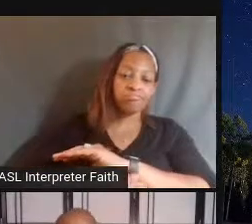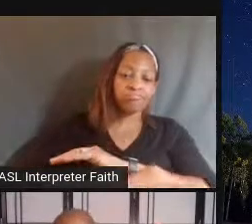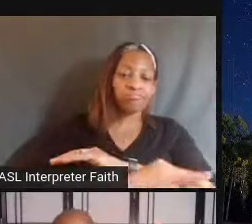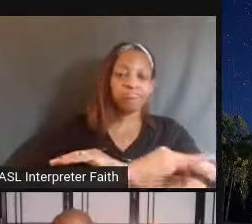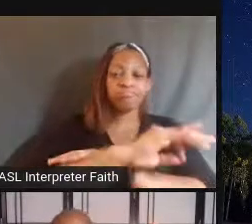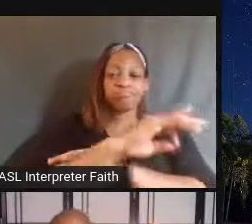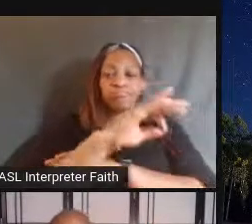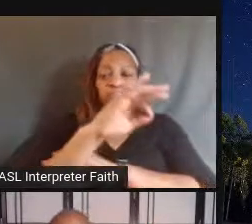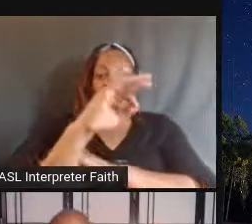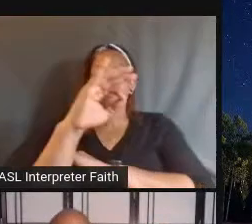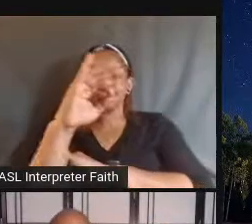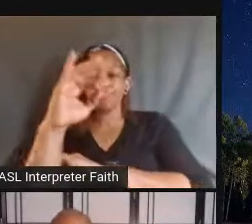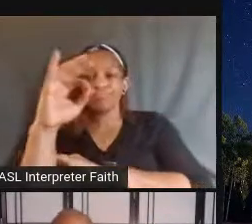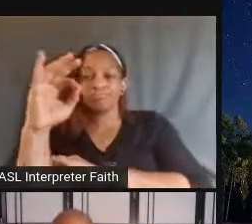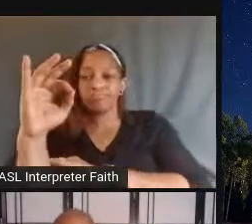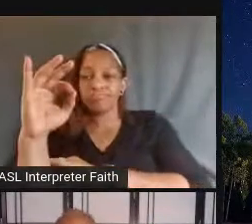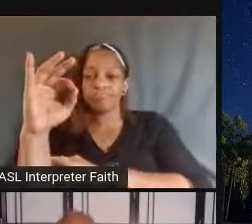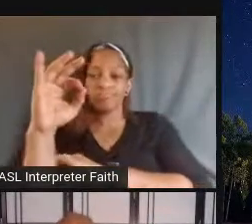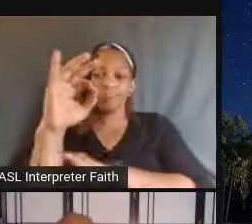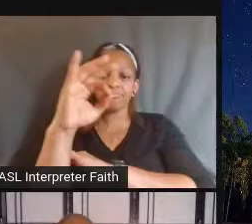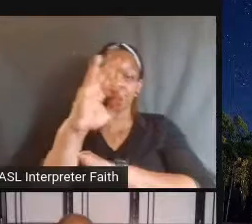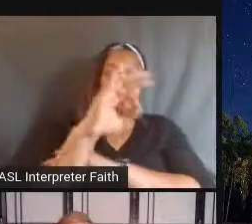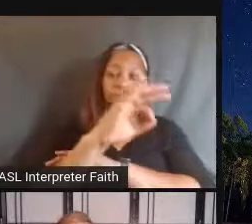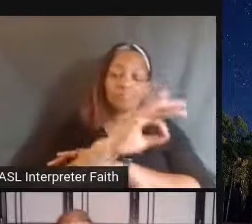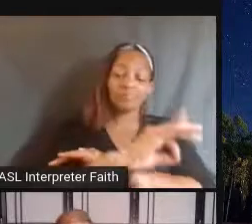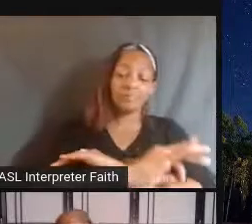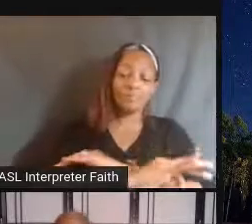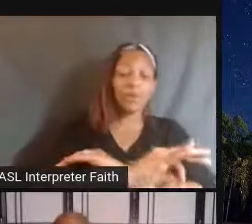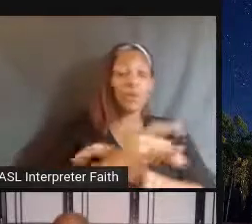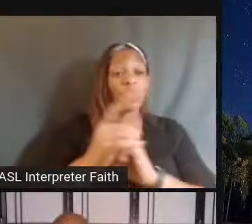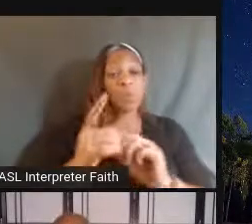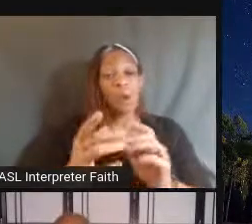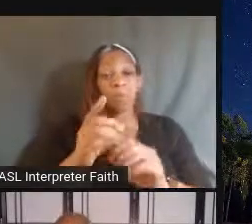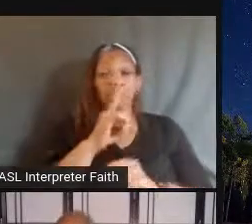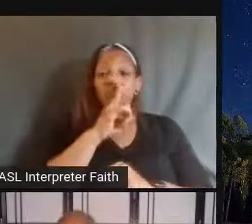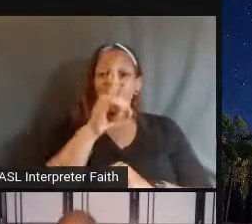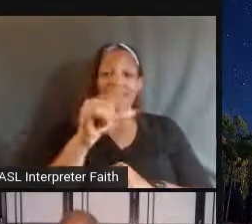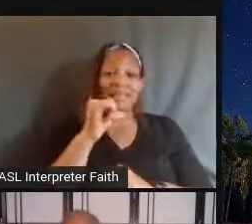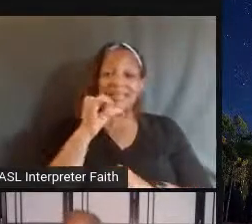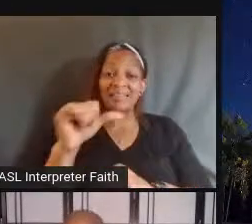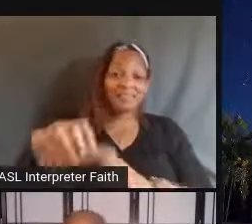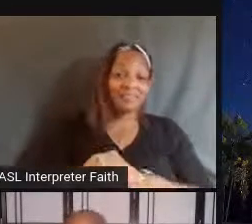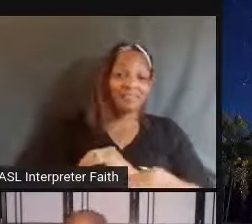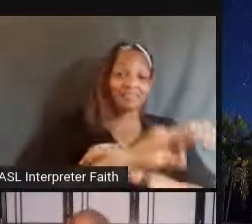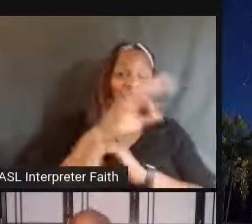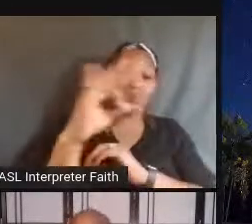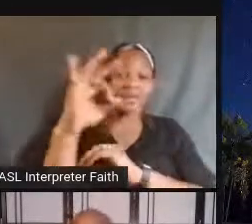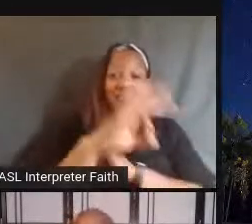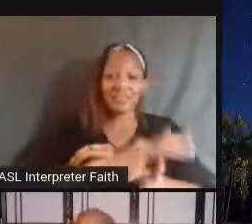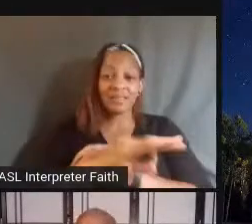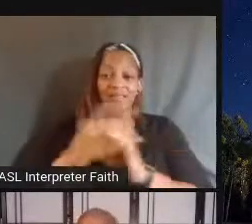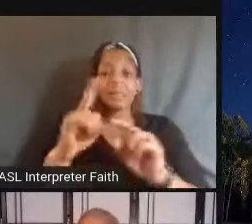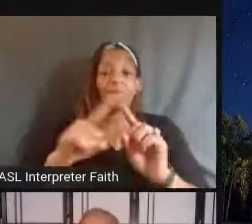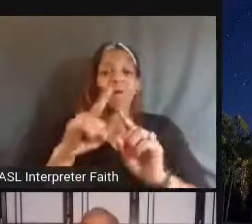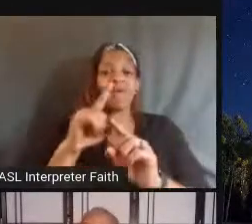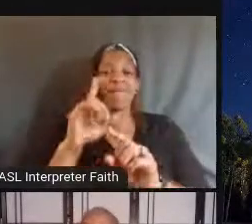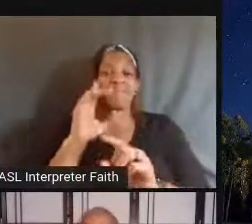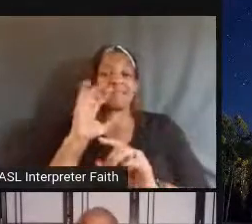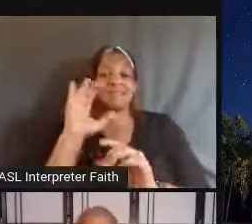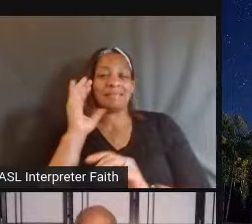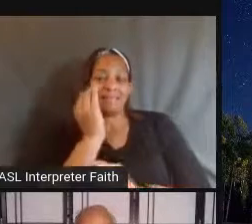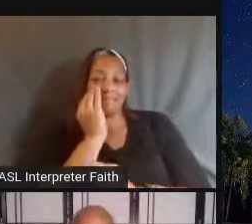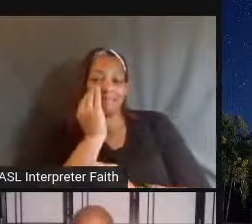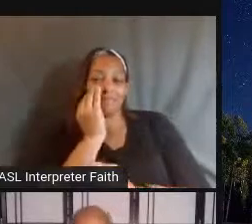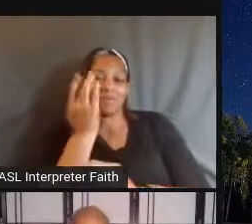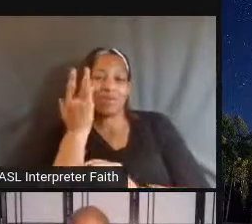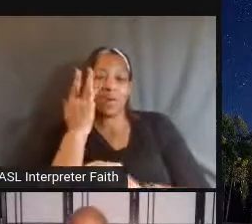that actually doesn't rise or set, but appears to rise or set because of the way the planet moves